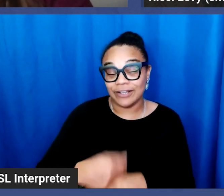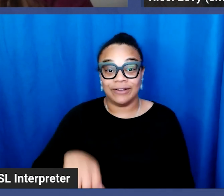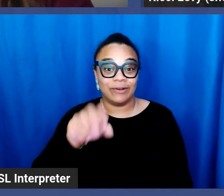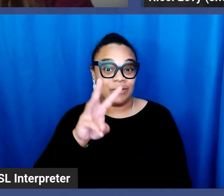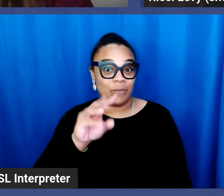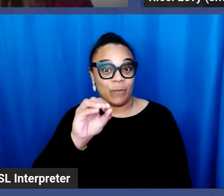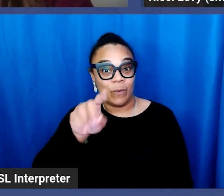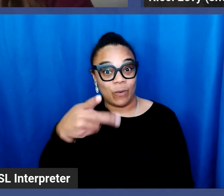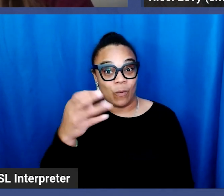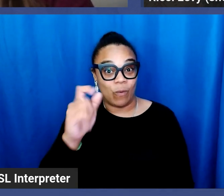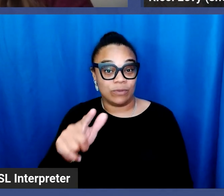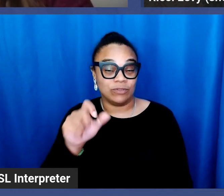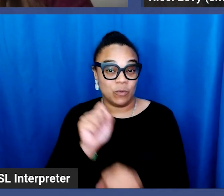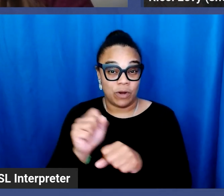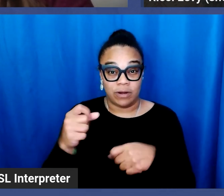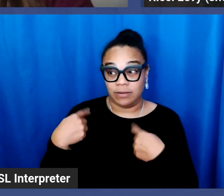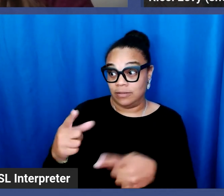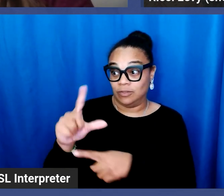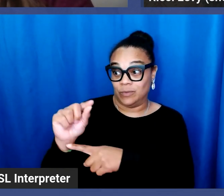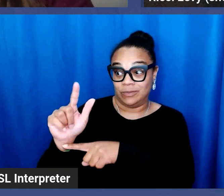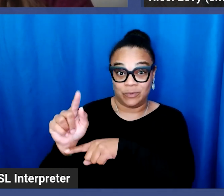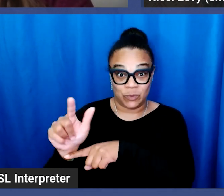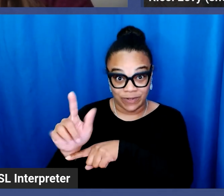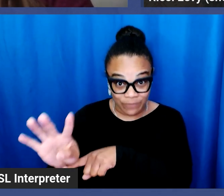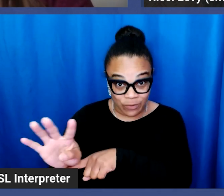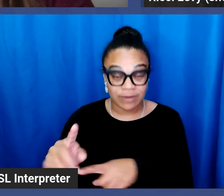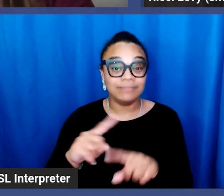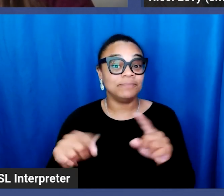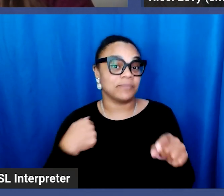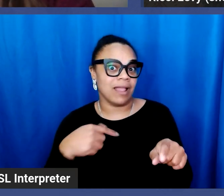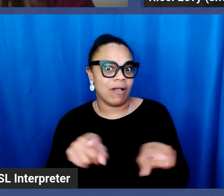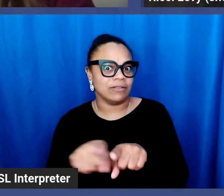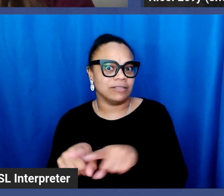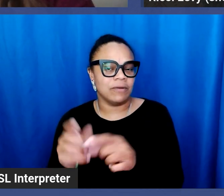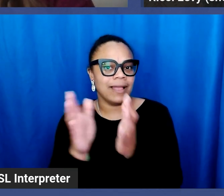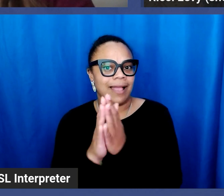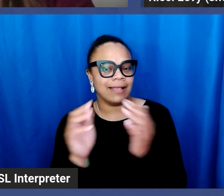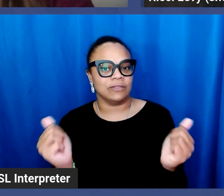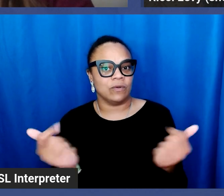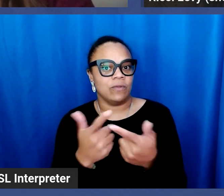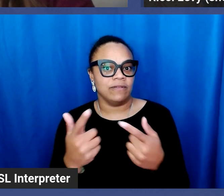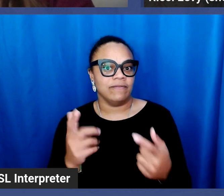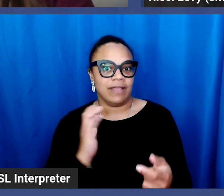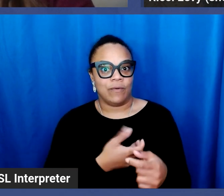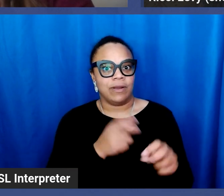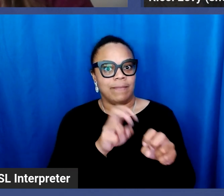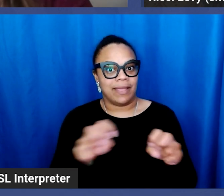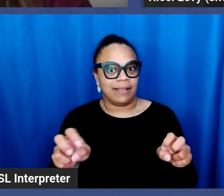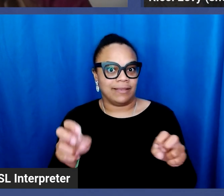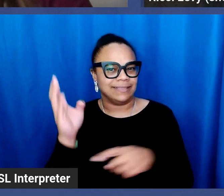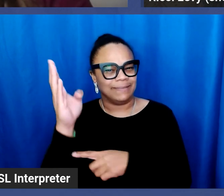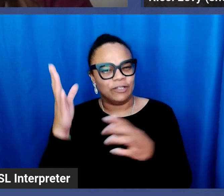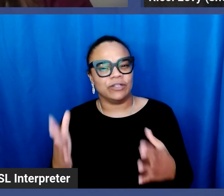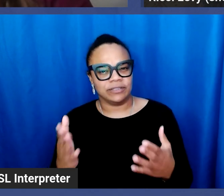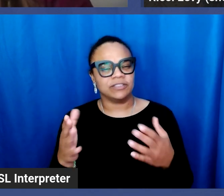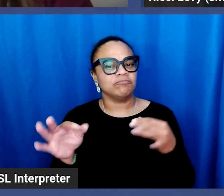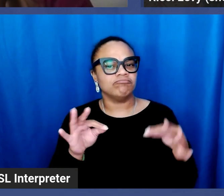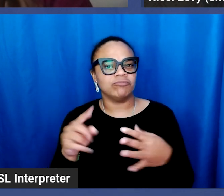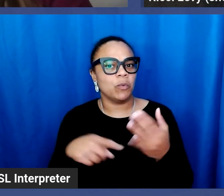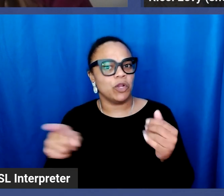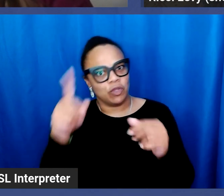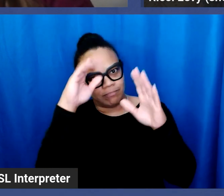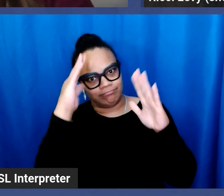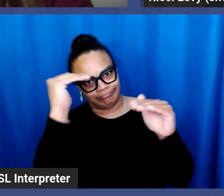on in 2024. But I also asked all of our guests today to tell us what they're thinking about in 2025. What's